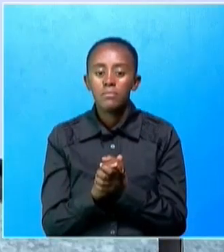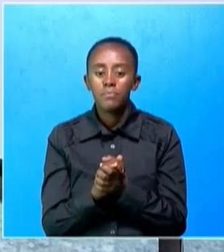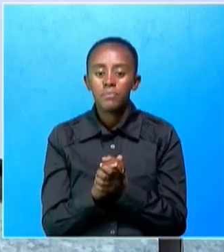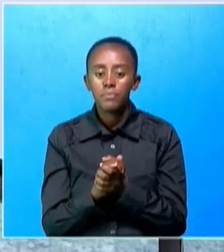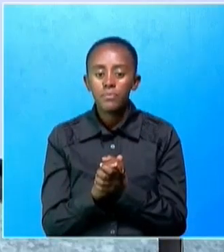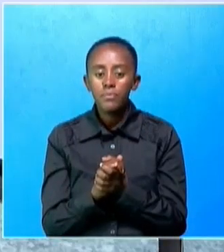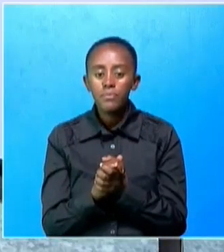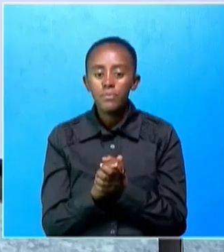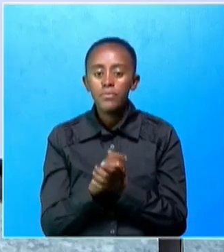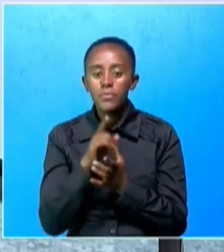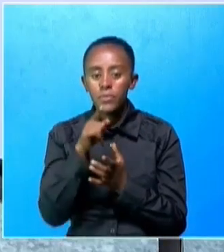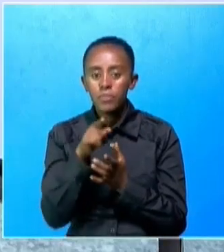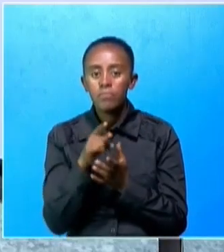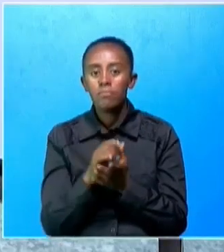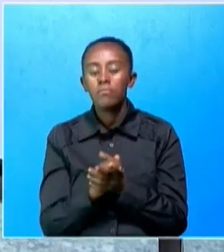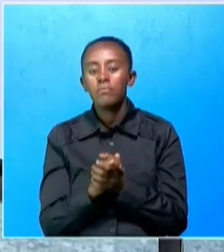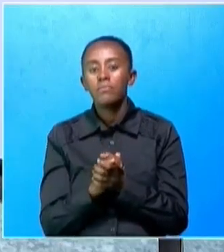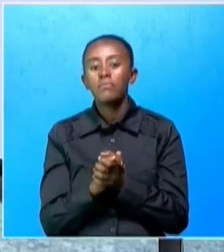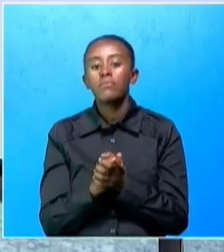So what will be the form then?